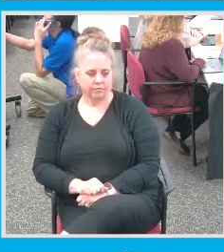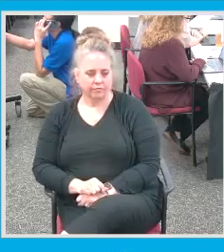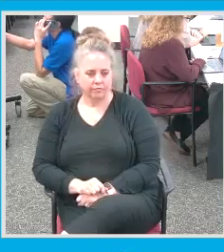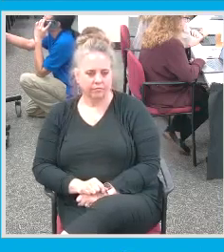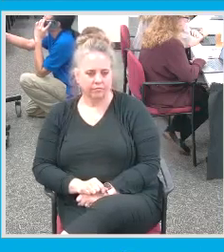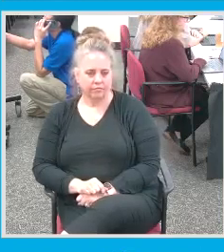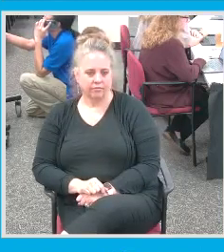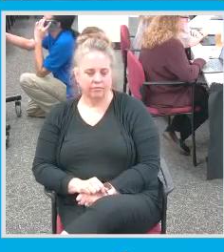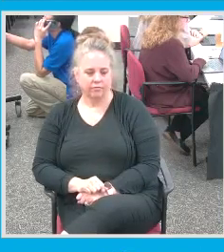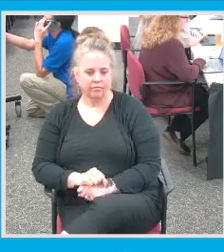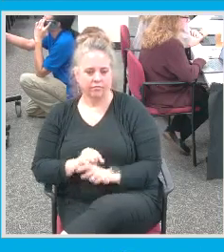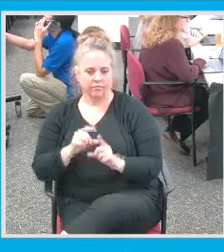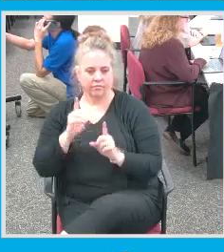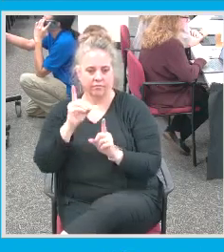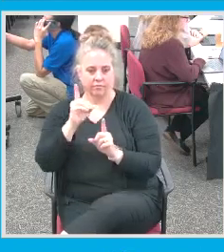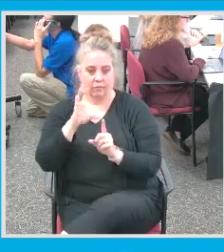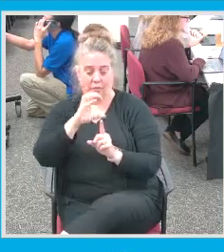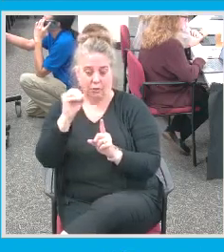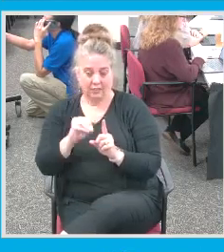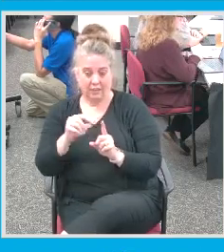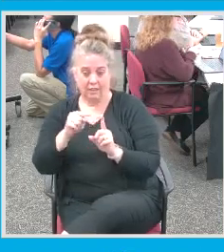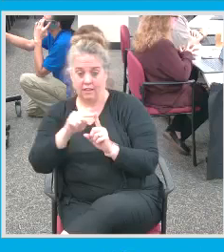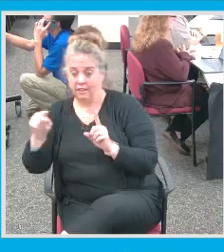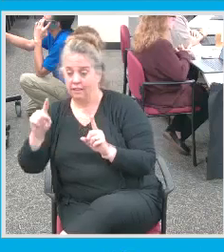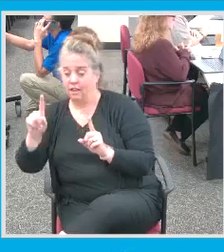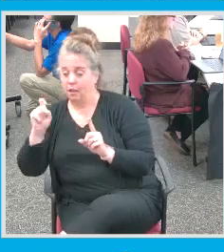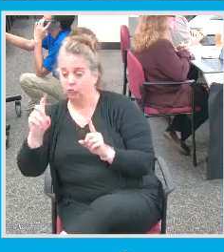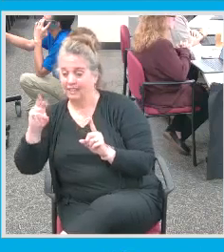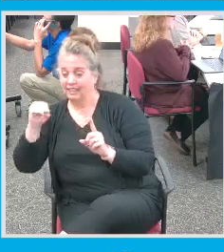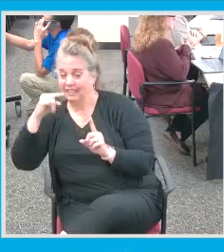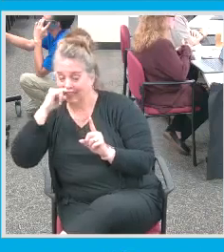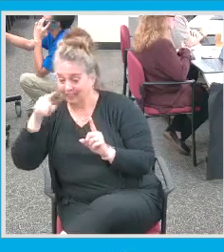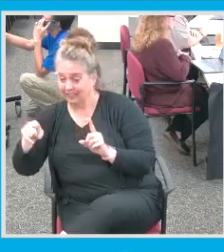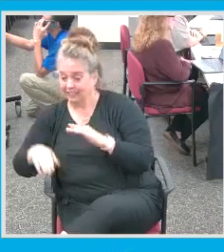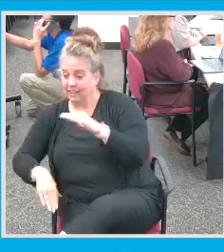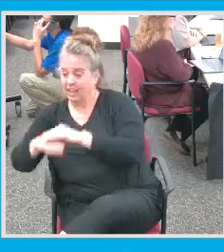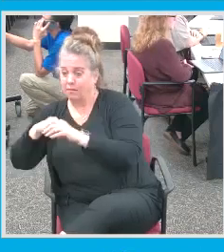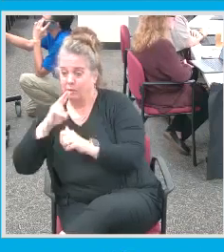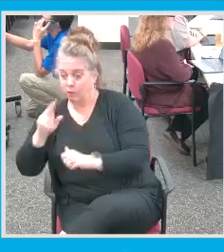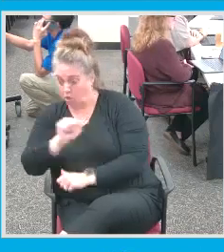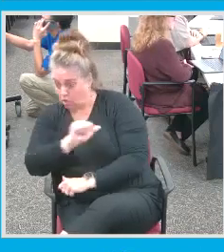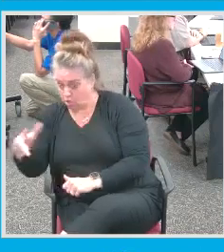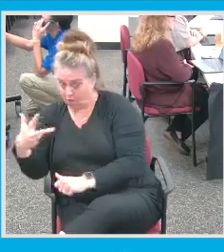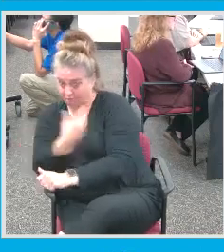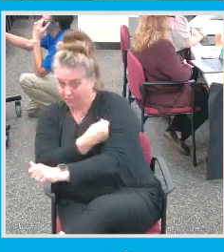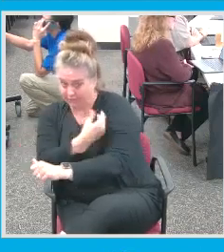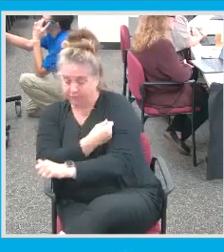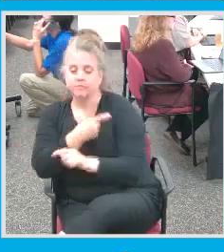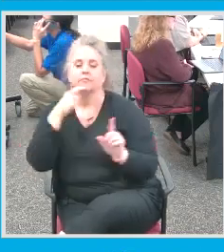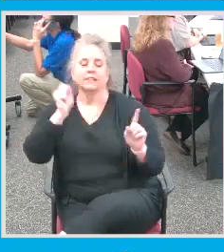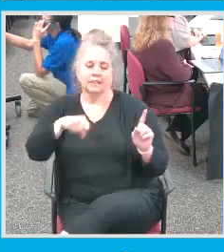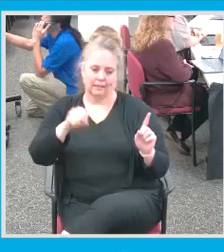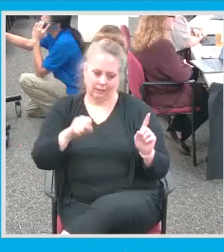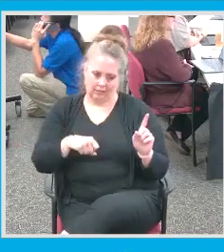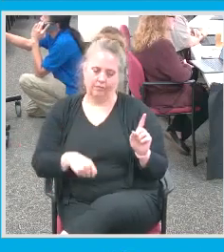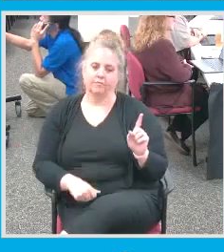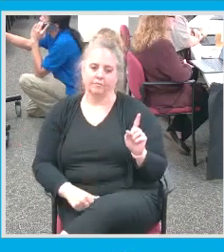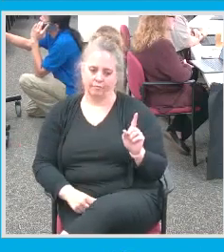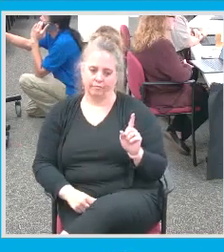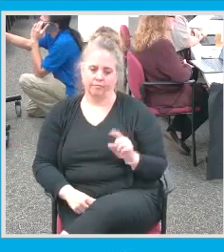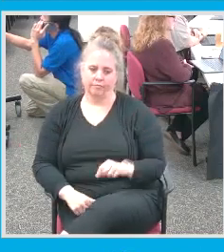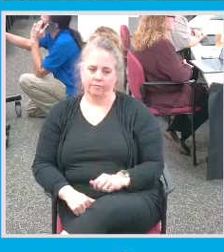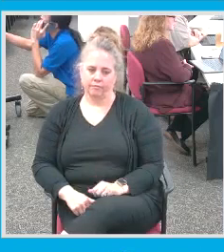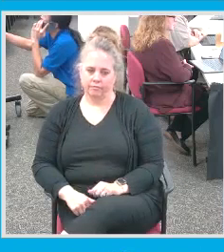they're 2, have all their vaccinations. That is correct. So for children who stay in the program for the entirety of the